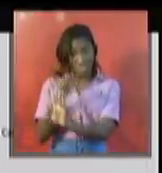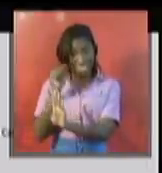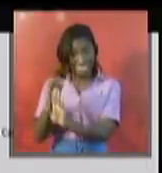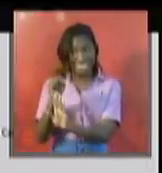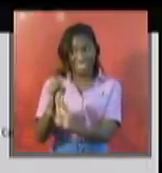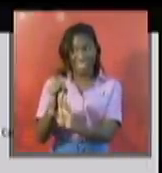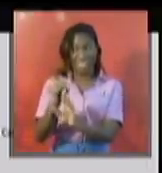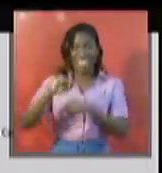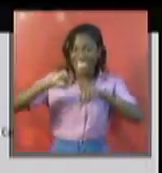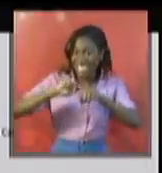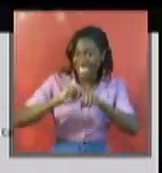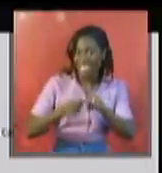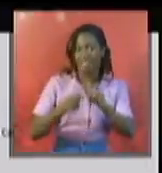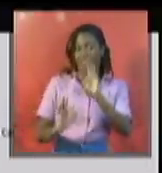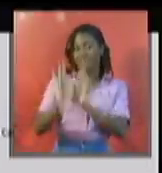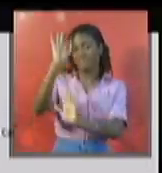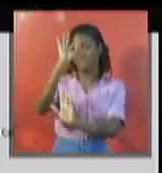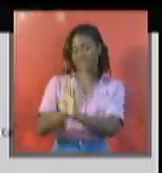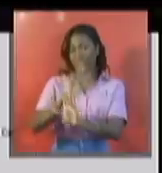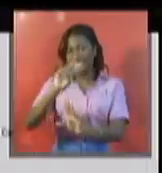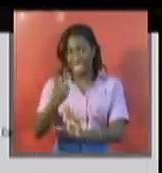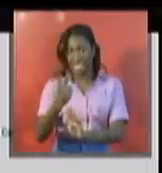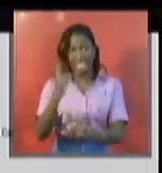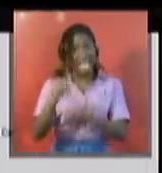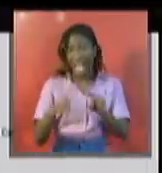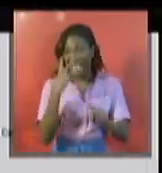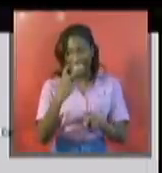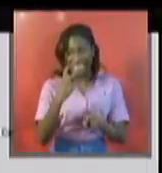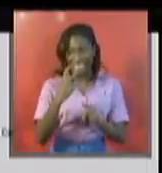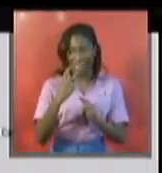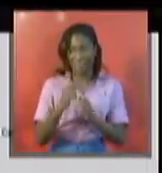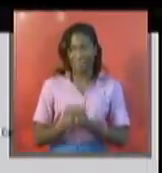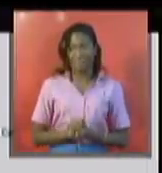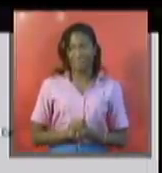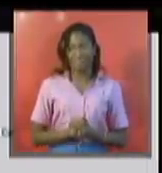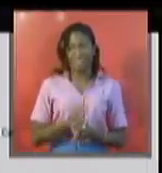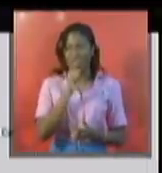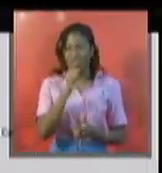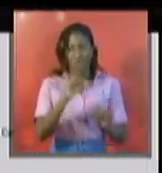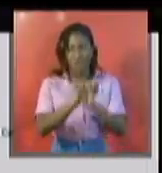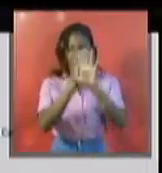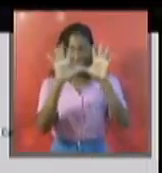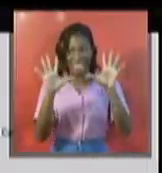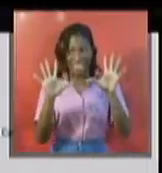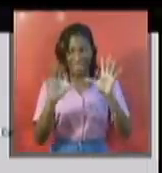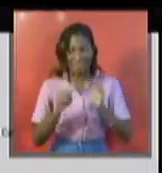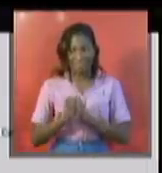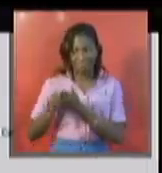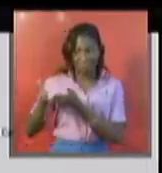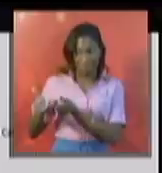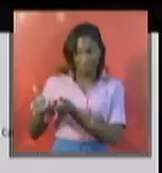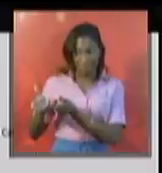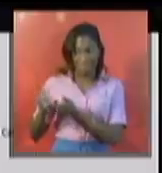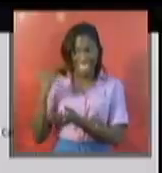line actually started. But you can't see it because it's not very clear. But the mustard